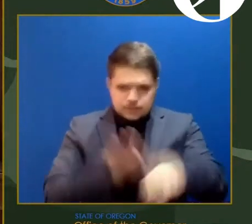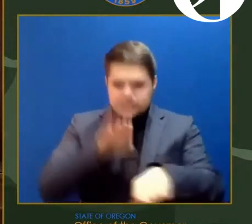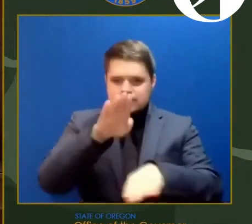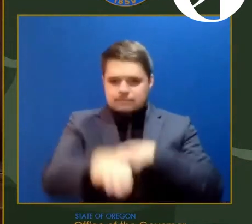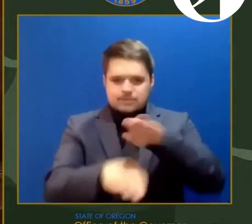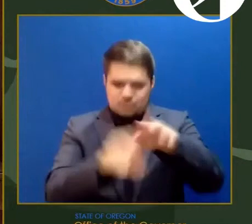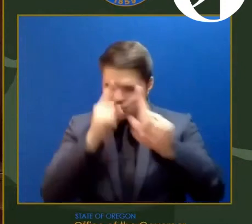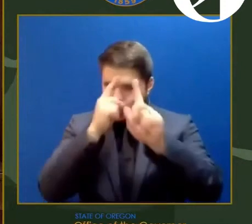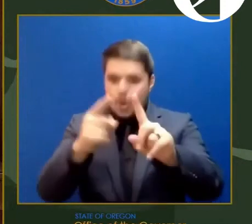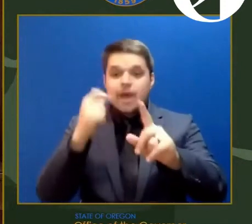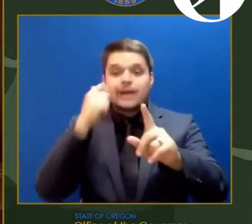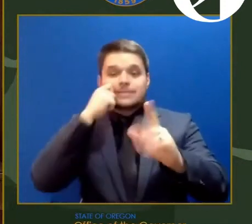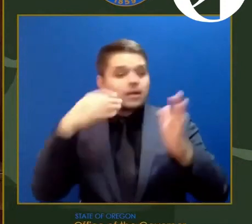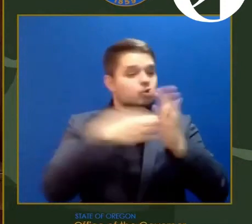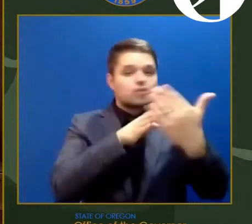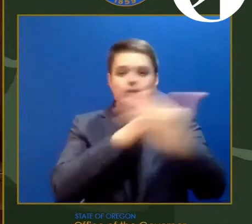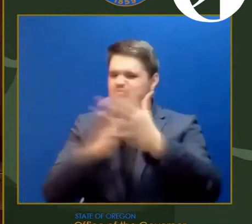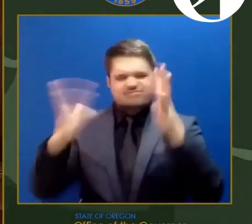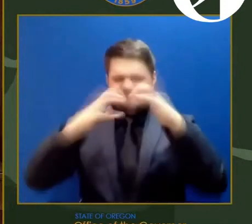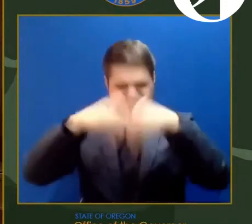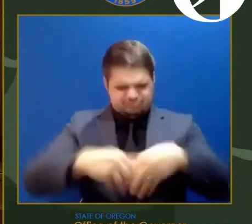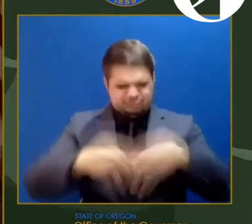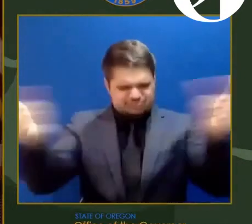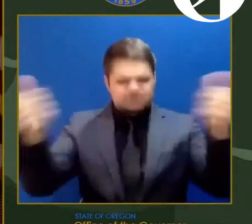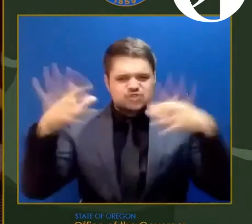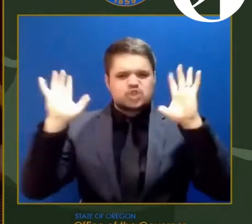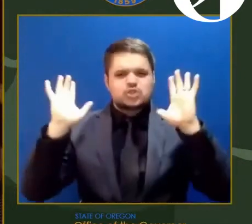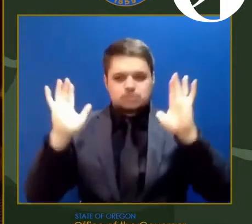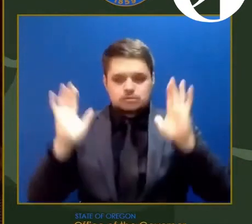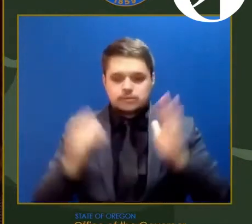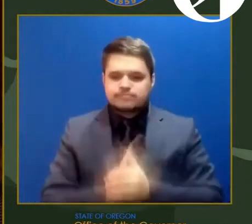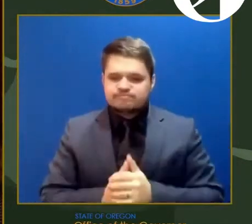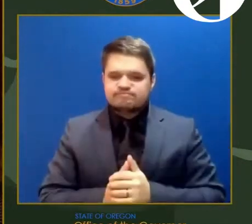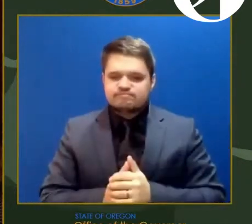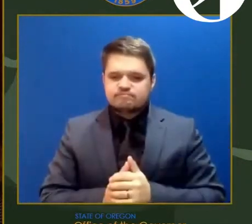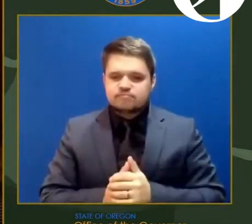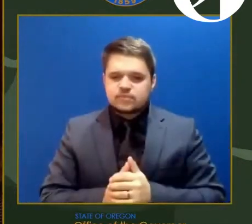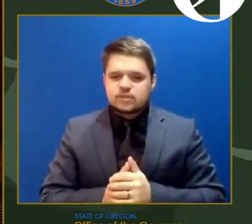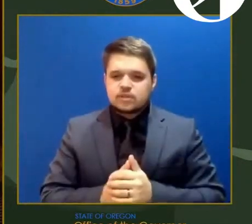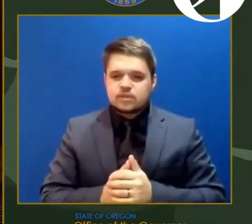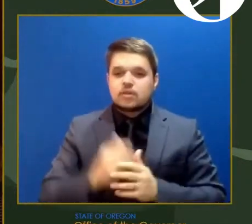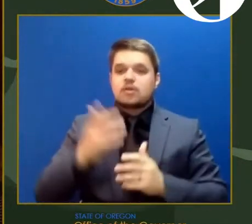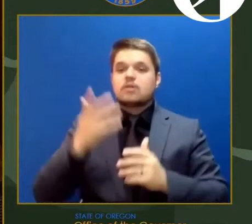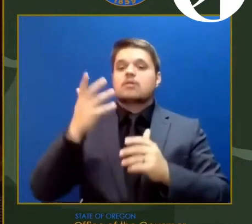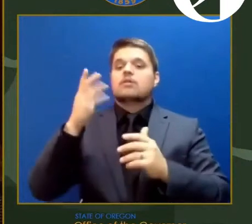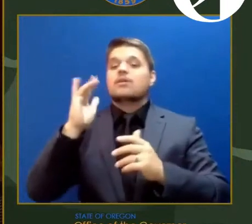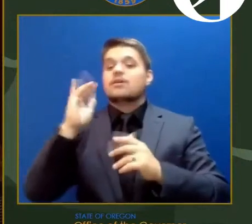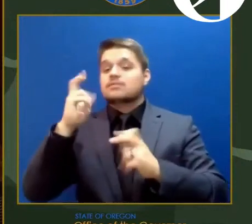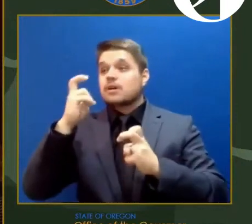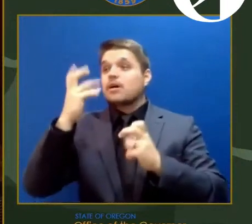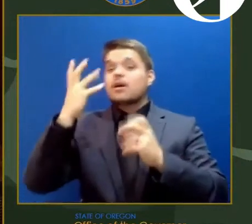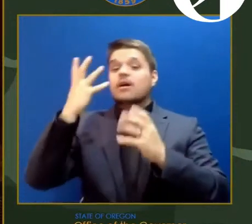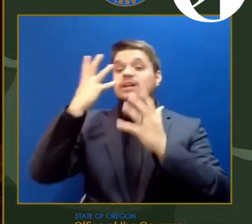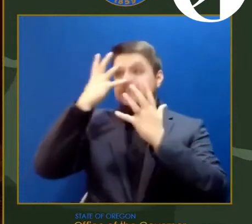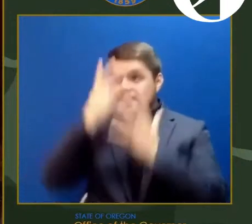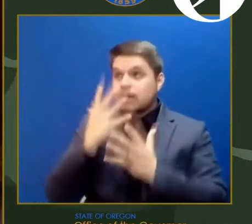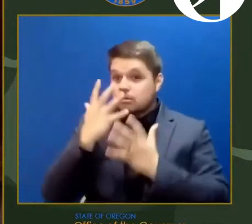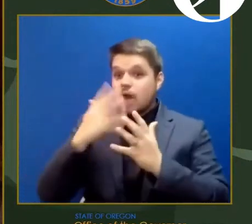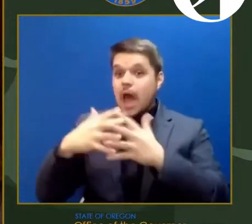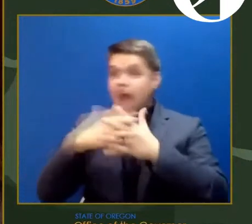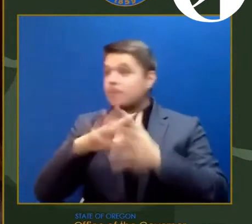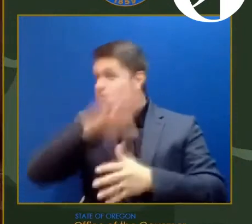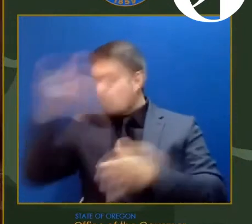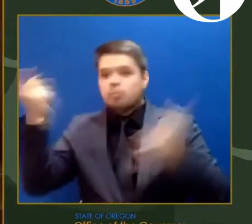Sadly, not everyone in the country believes this. We have seen violence in the name of nationalism and